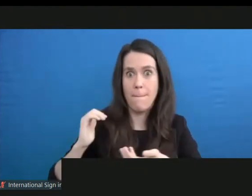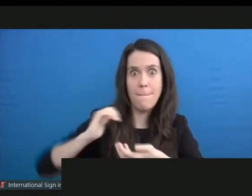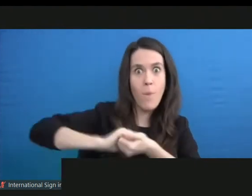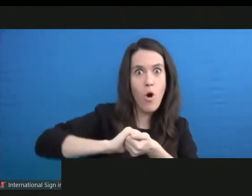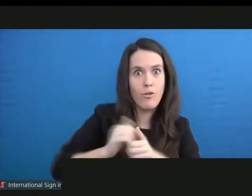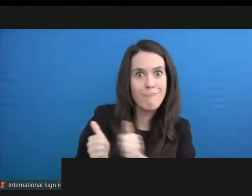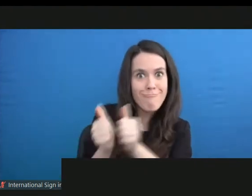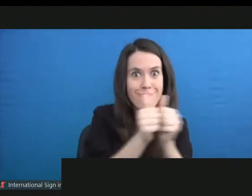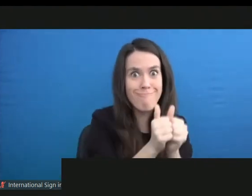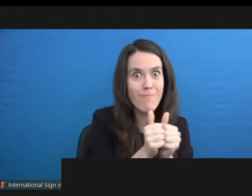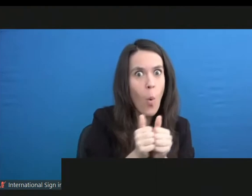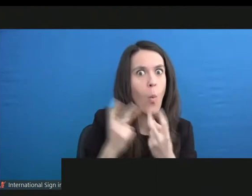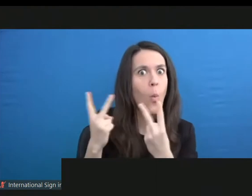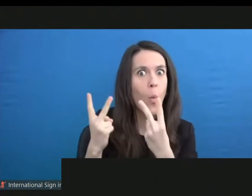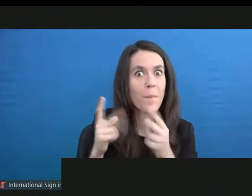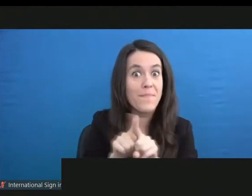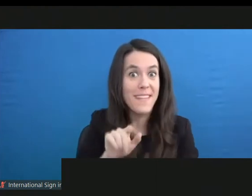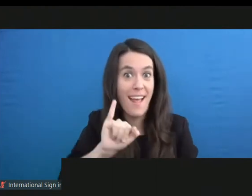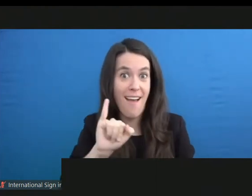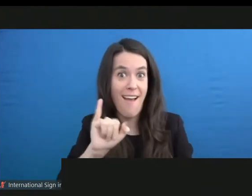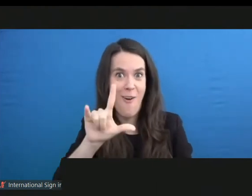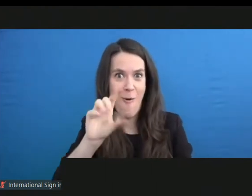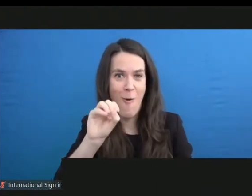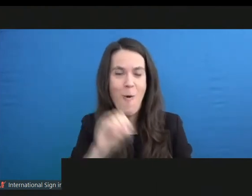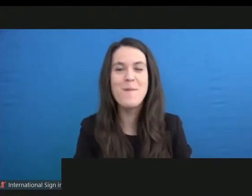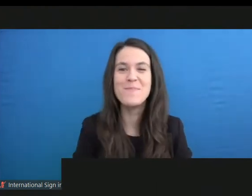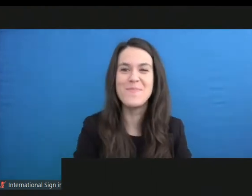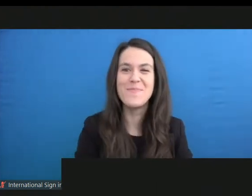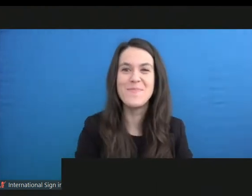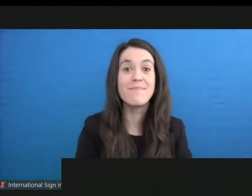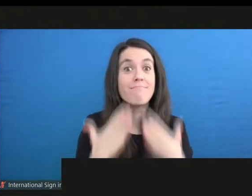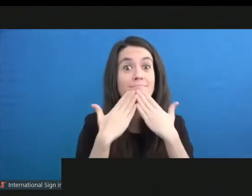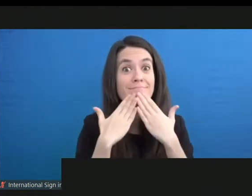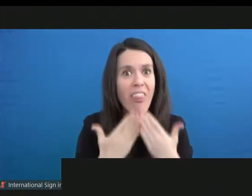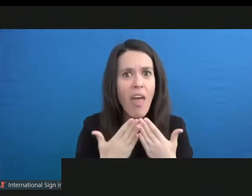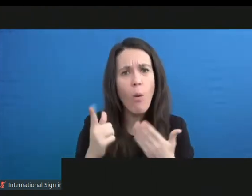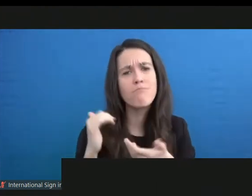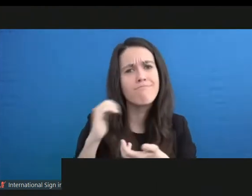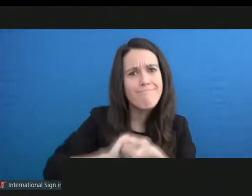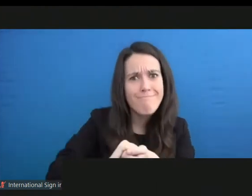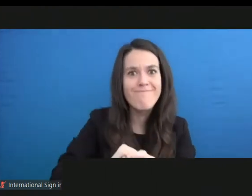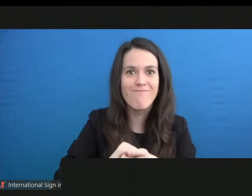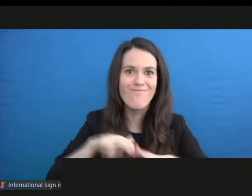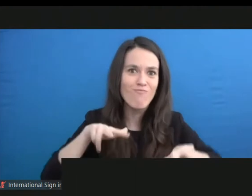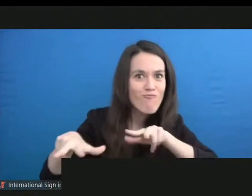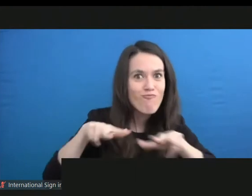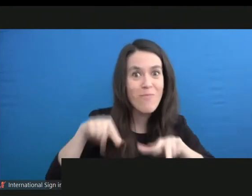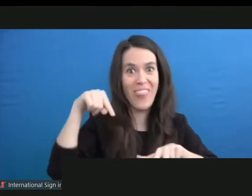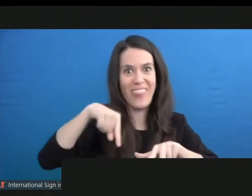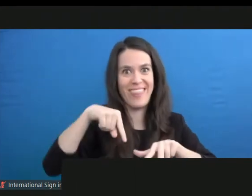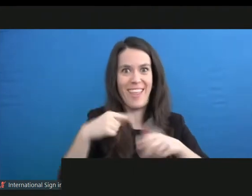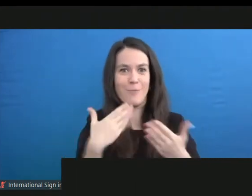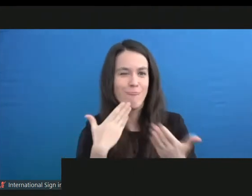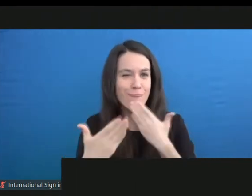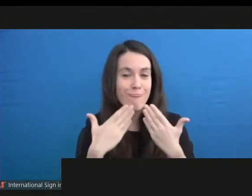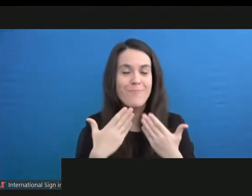ILO. Thank you so much for putting together this valuable partner channel session. It's a great pleasure and honor to